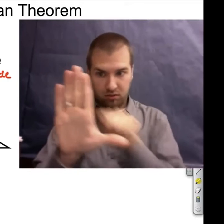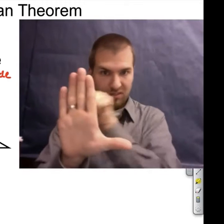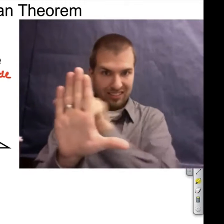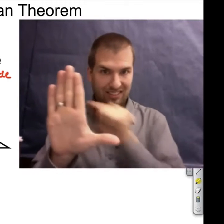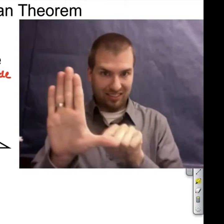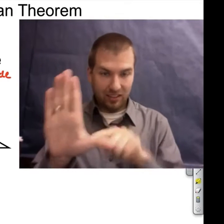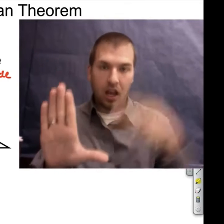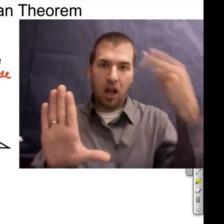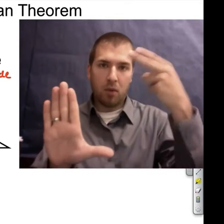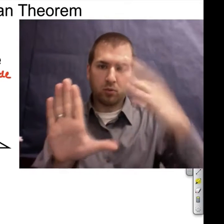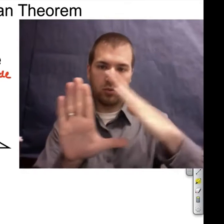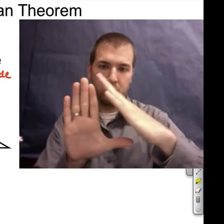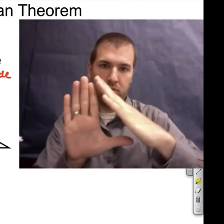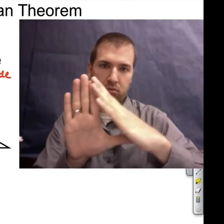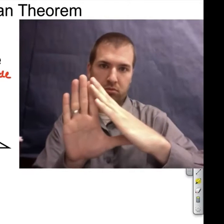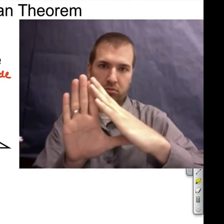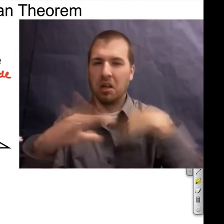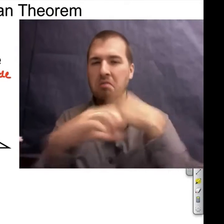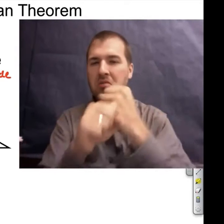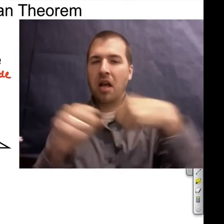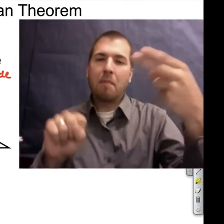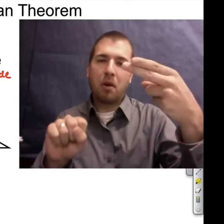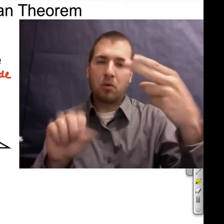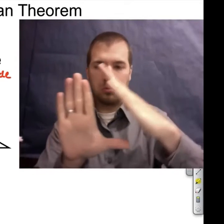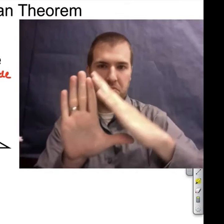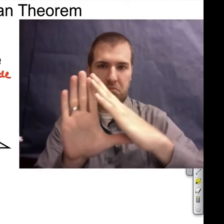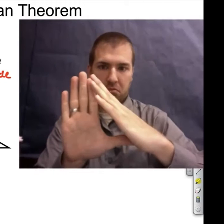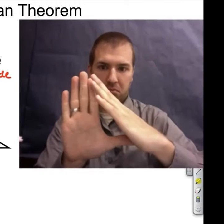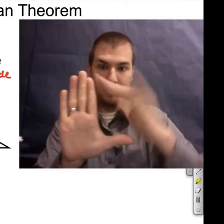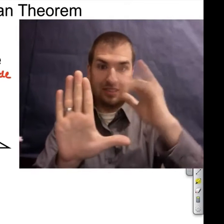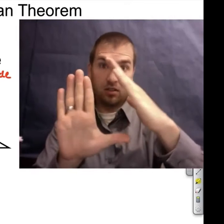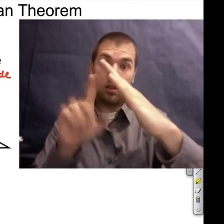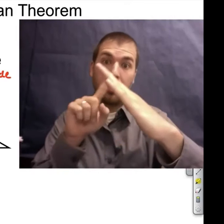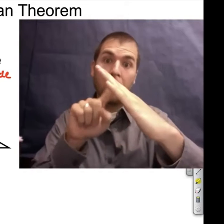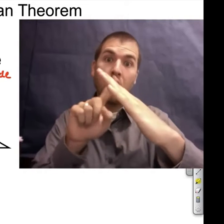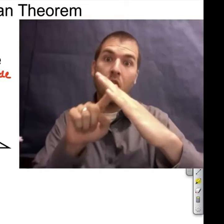So the legs and the hypotenuse, and those create the triangle.